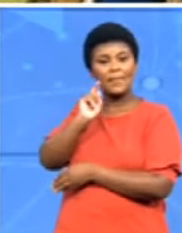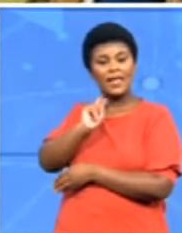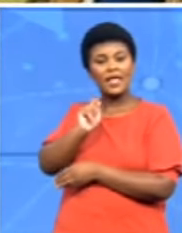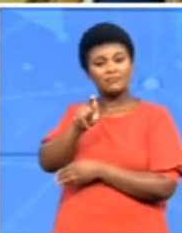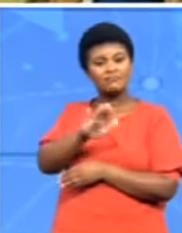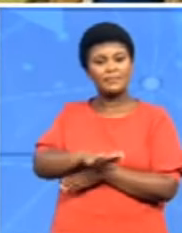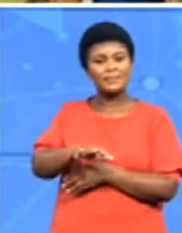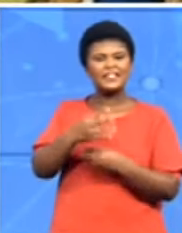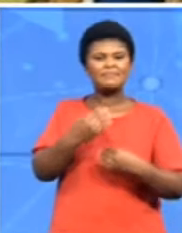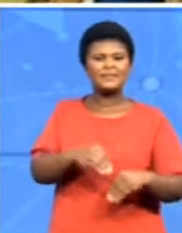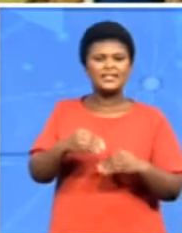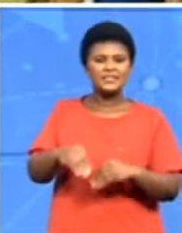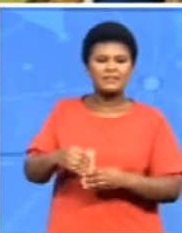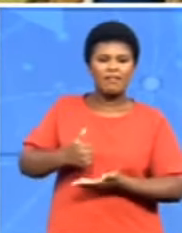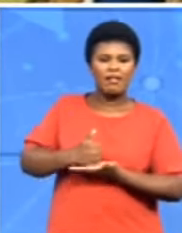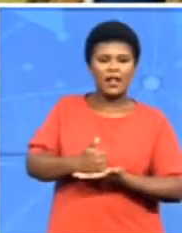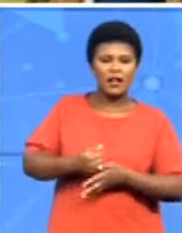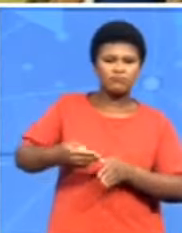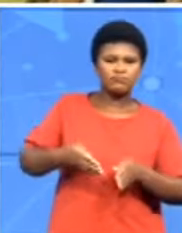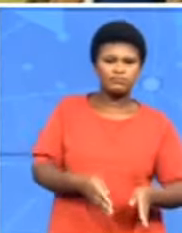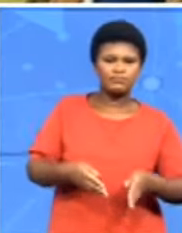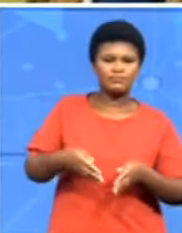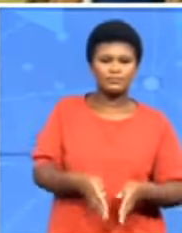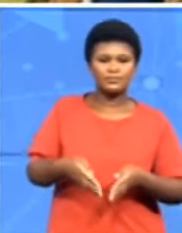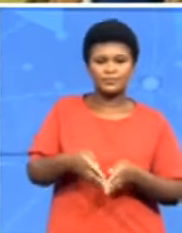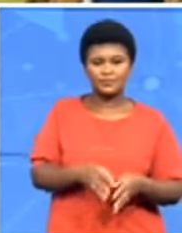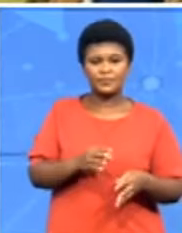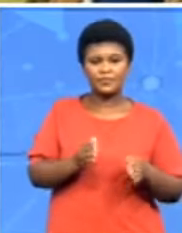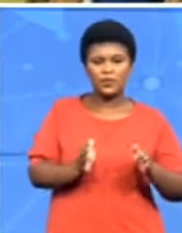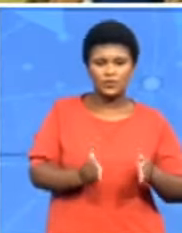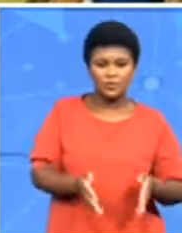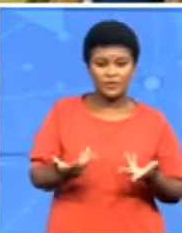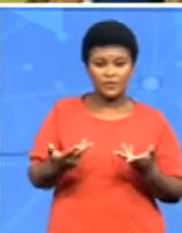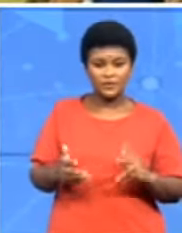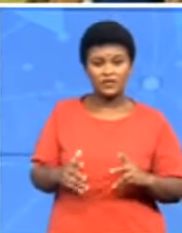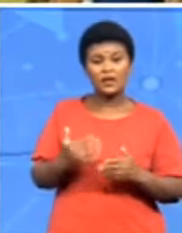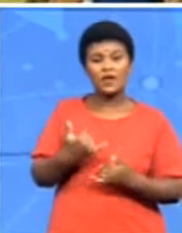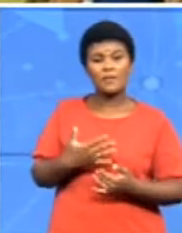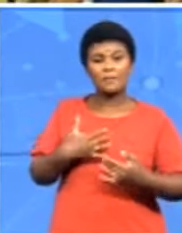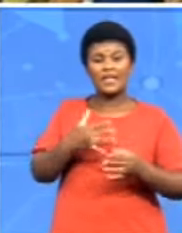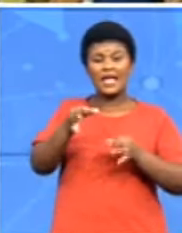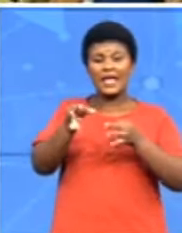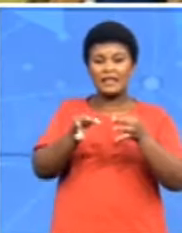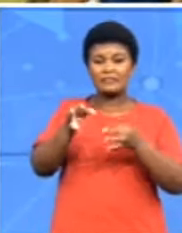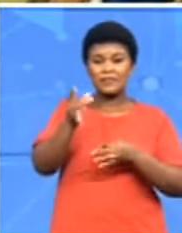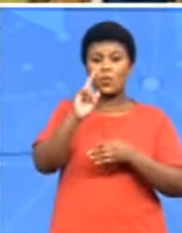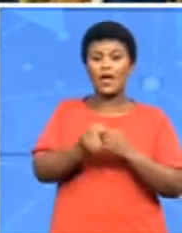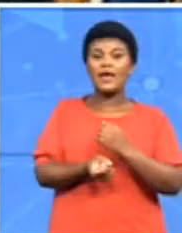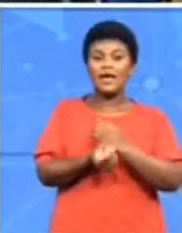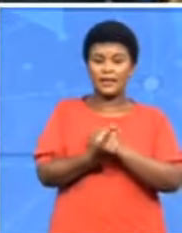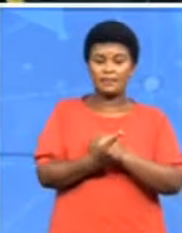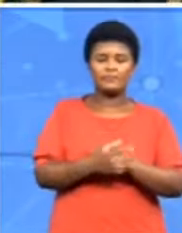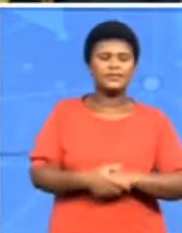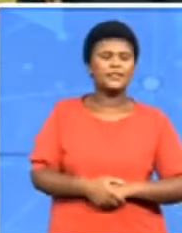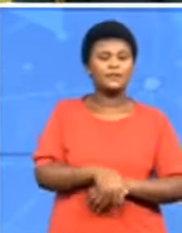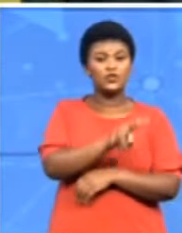their coffins have just gone down. If I can just give you a context of what happened, you know, on the 25th, an elder brother of